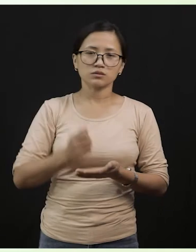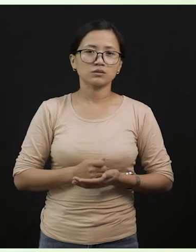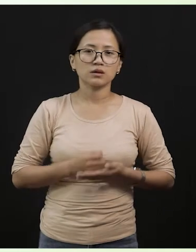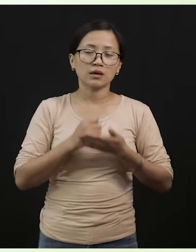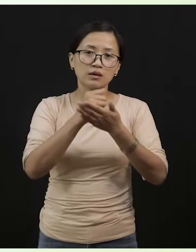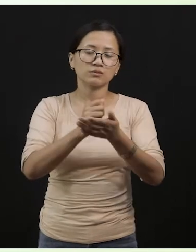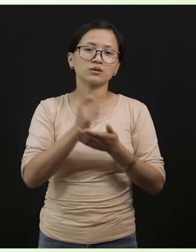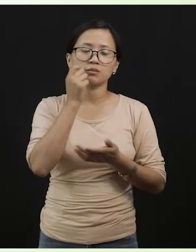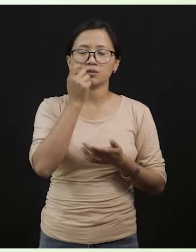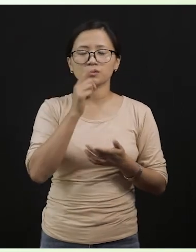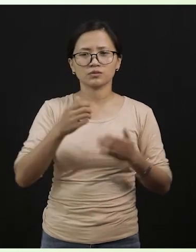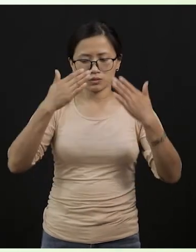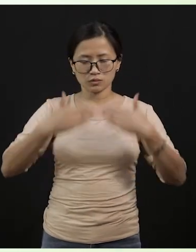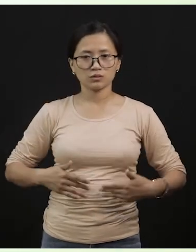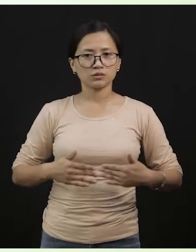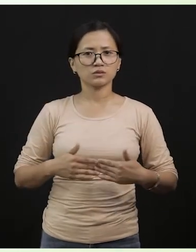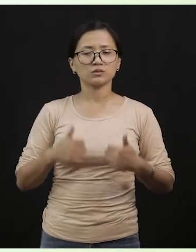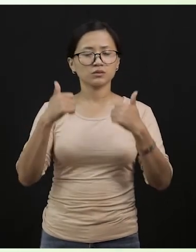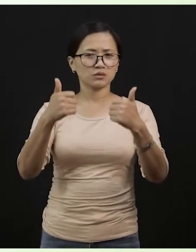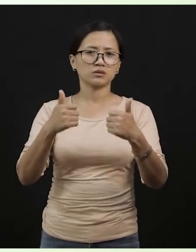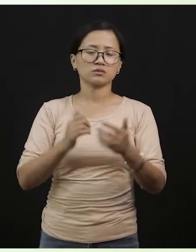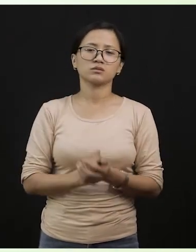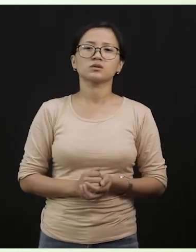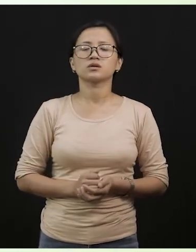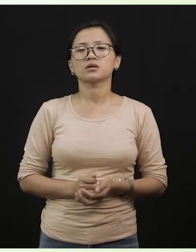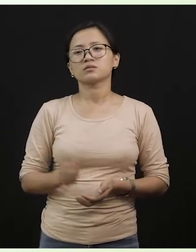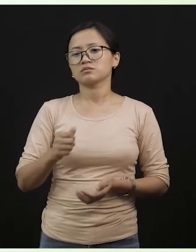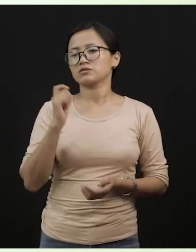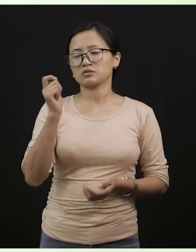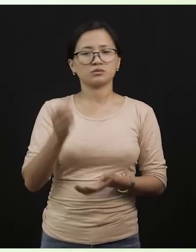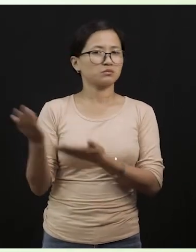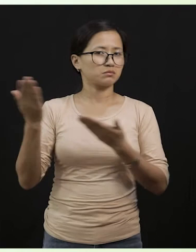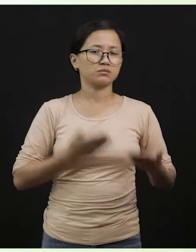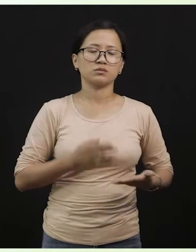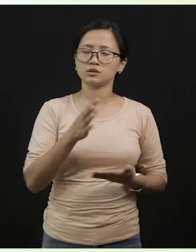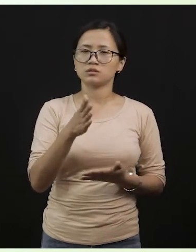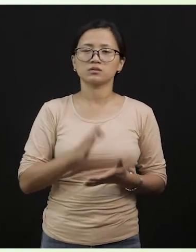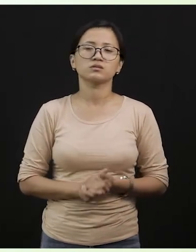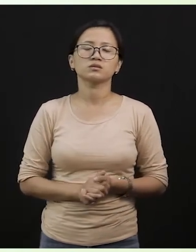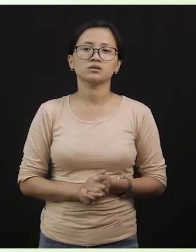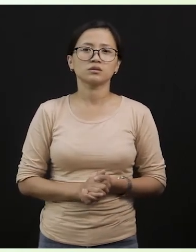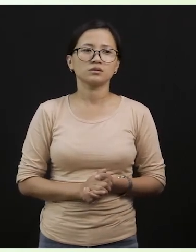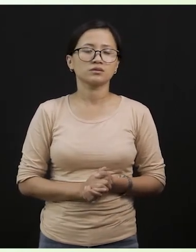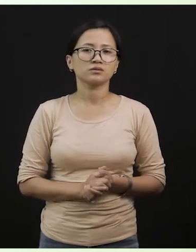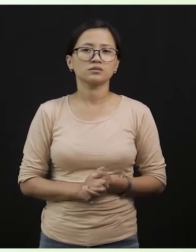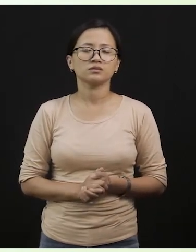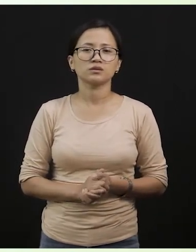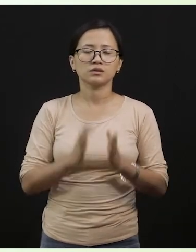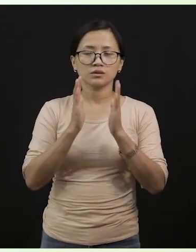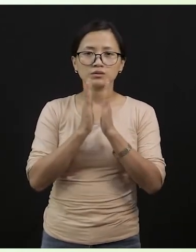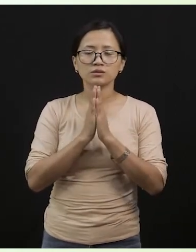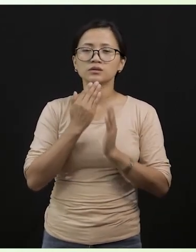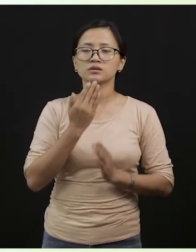them good health, if they get sick, they will not be able to work and bring food for all of you, right? And so we have to